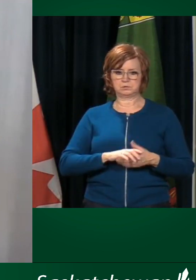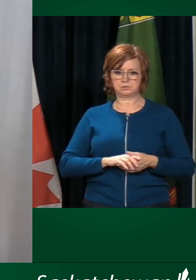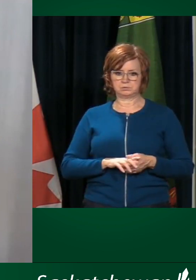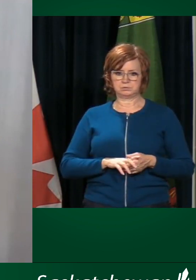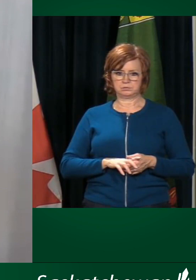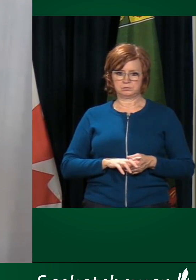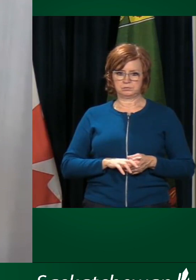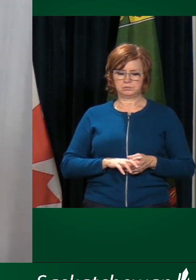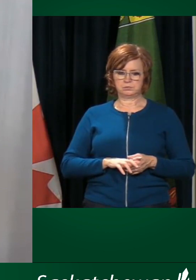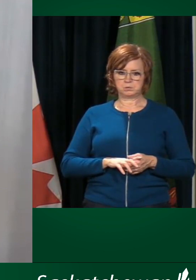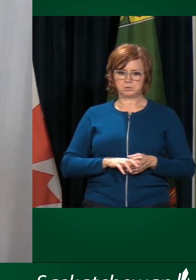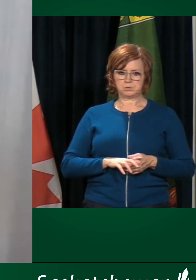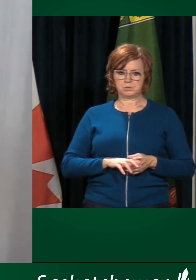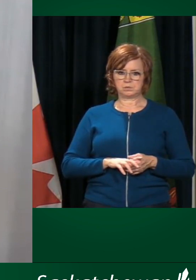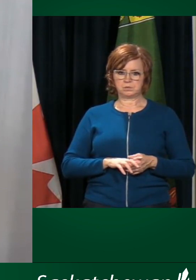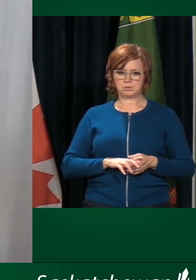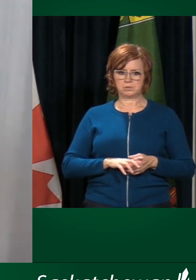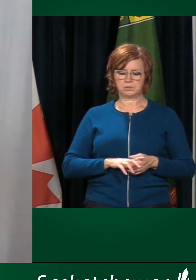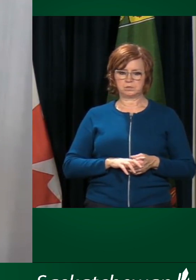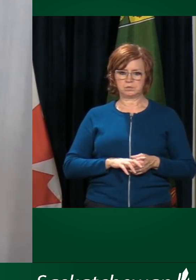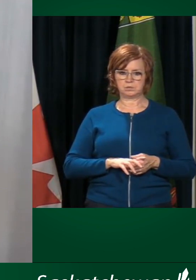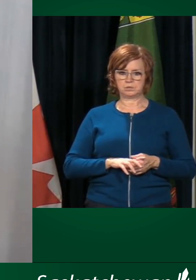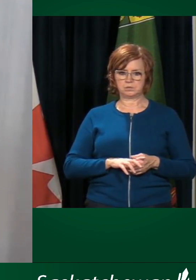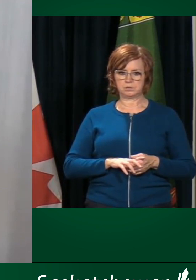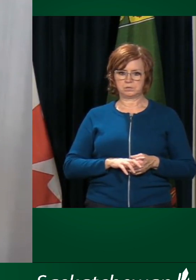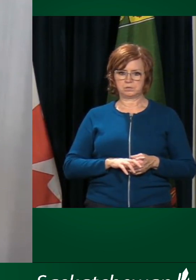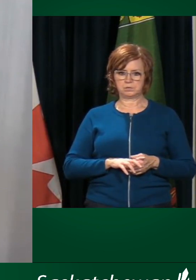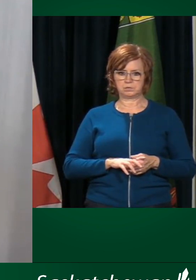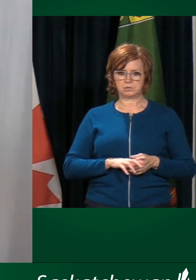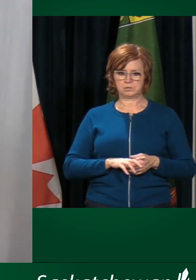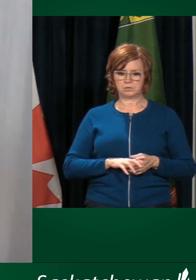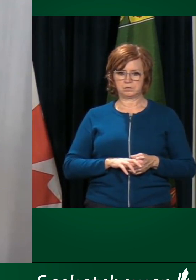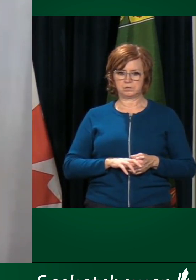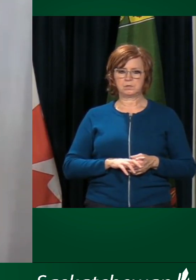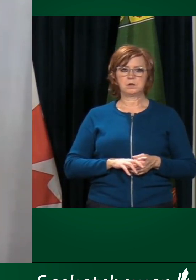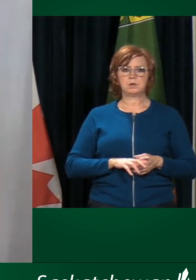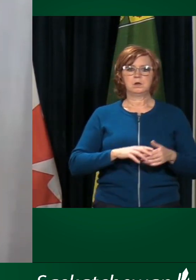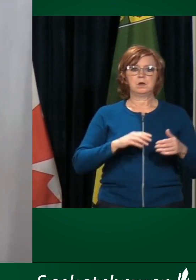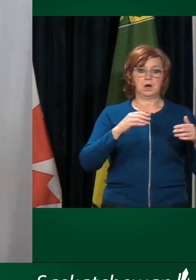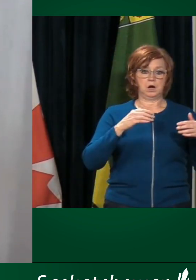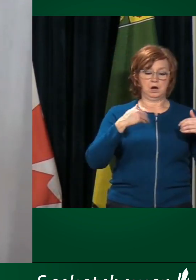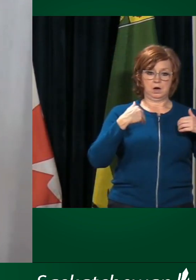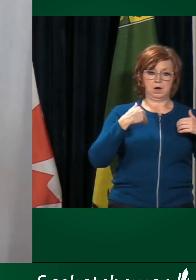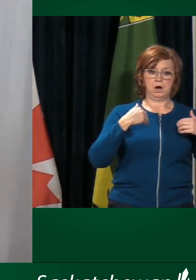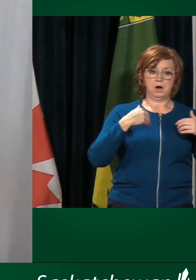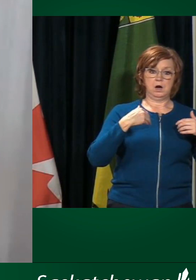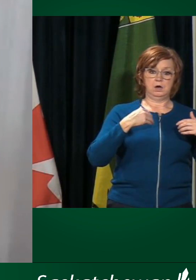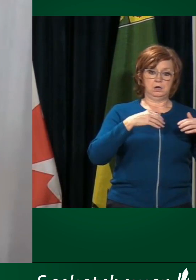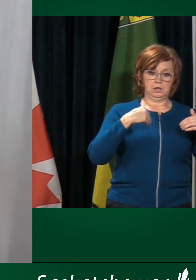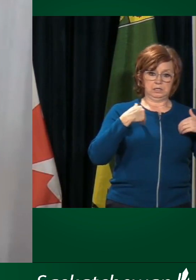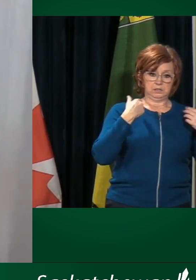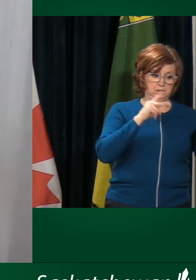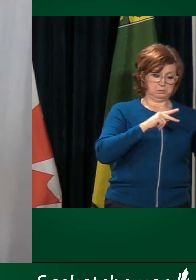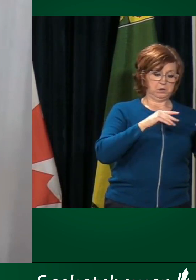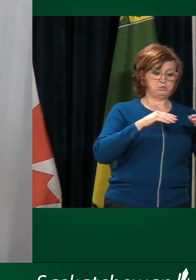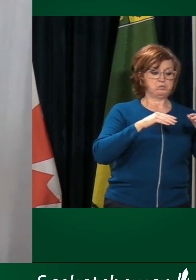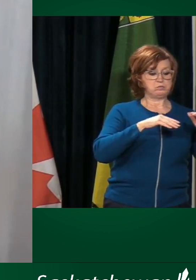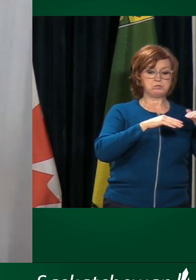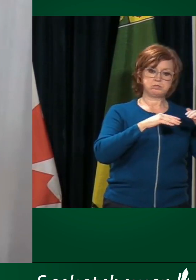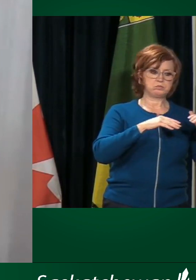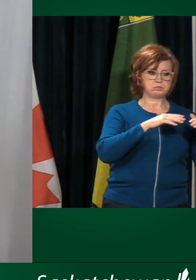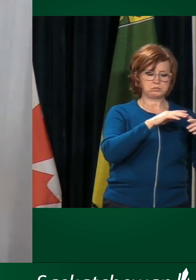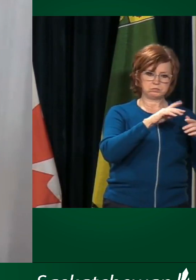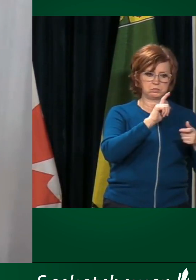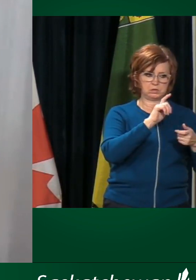that model. And for different age groups, we know the risks are different, and including their use and need for hospitalization. And so that's why